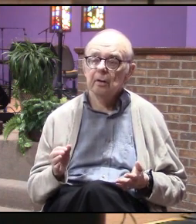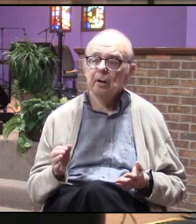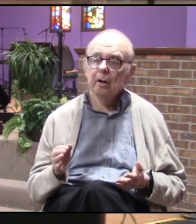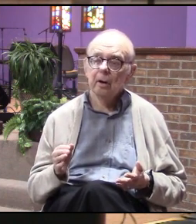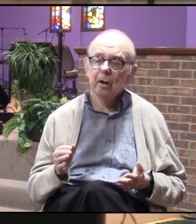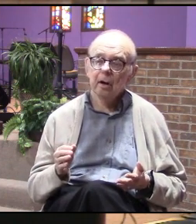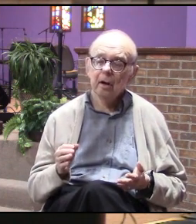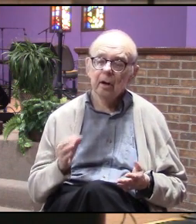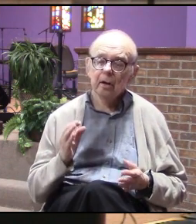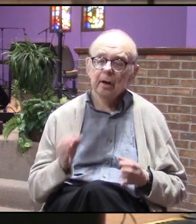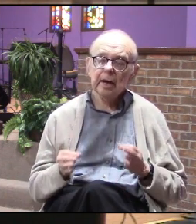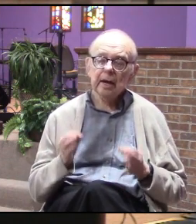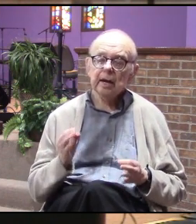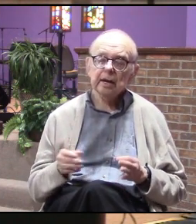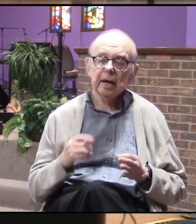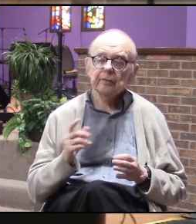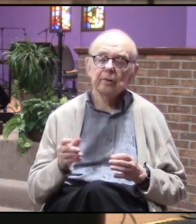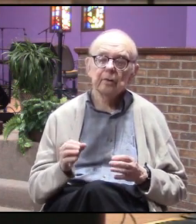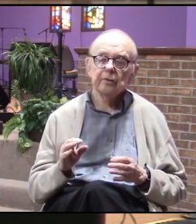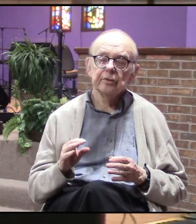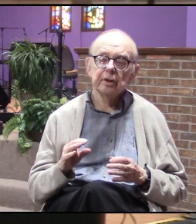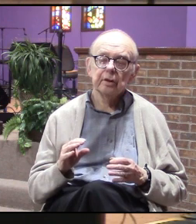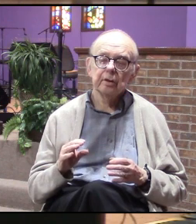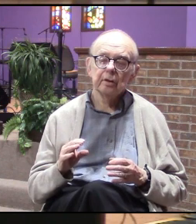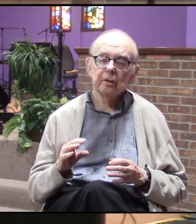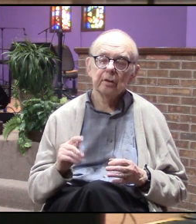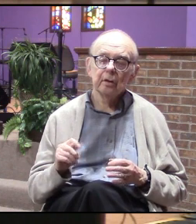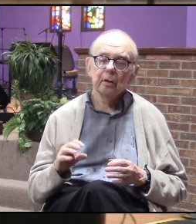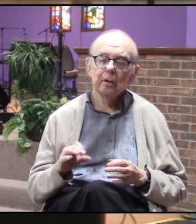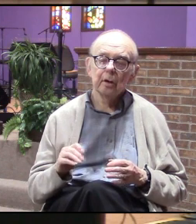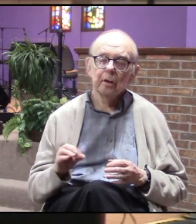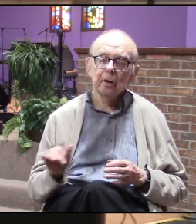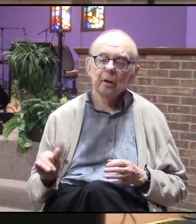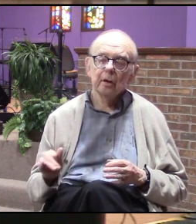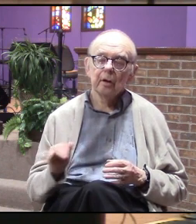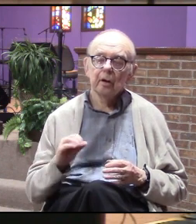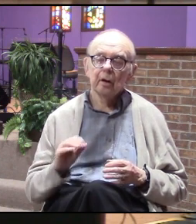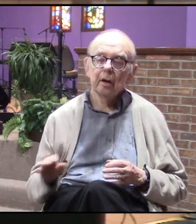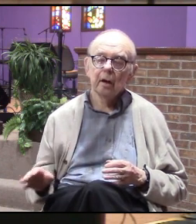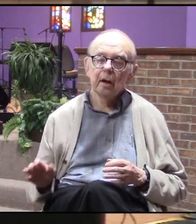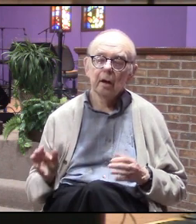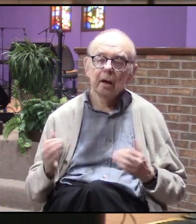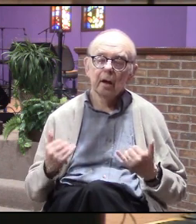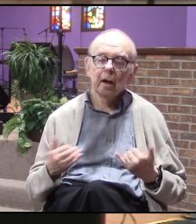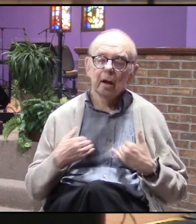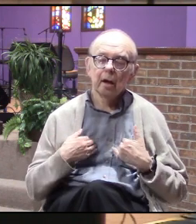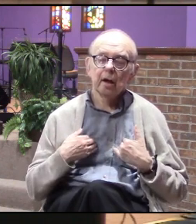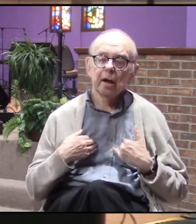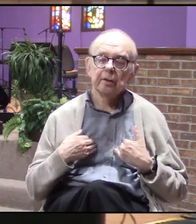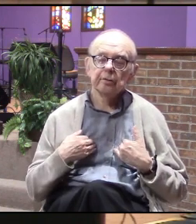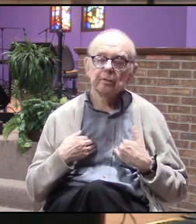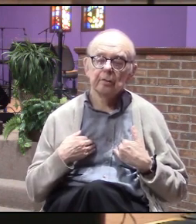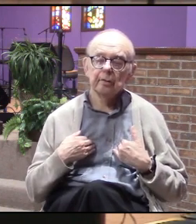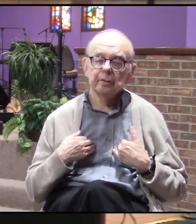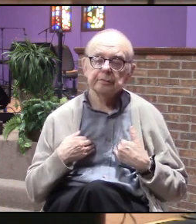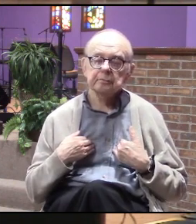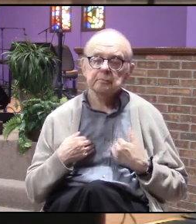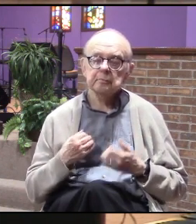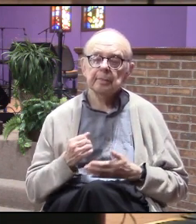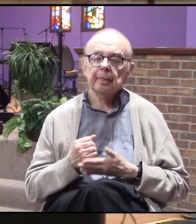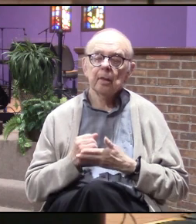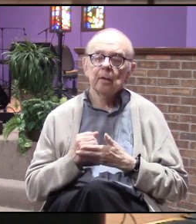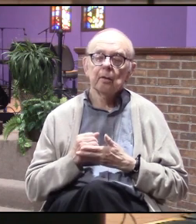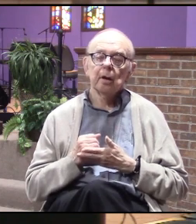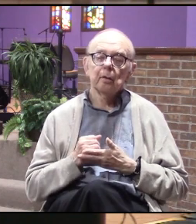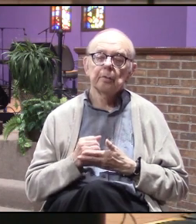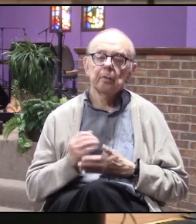that the courts gave her custody of the children. And now she's got to raise her two